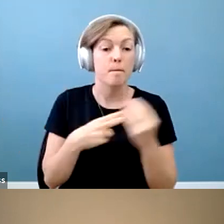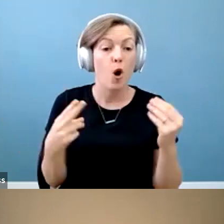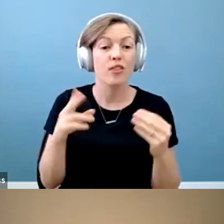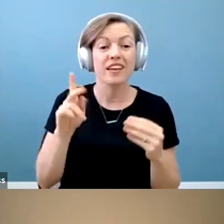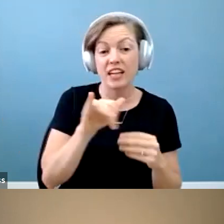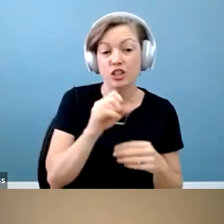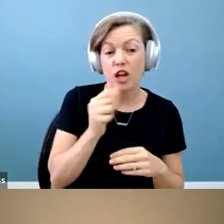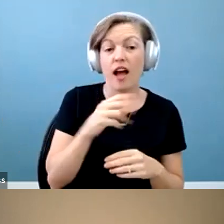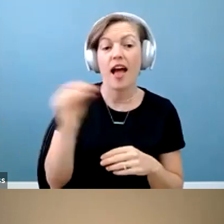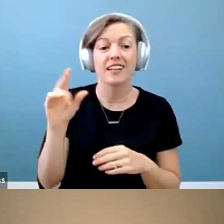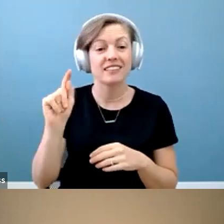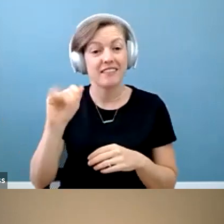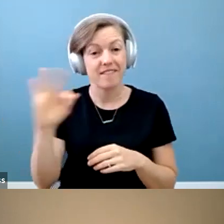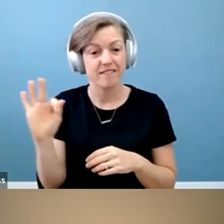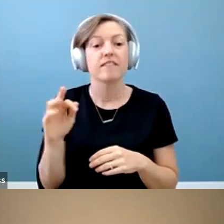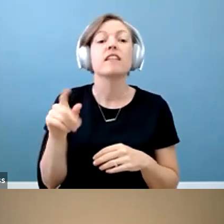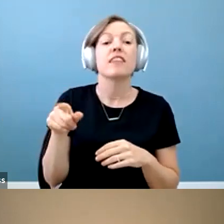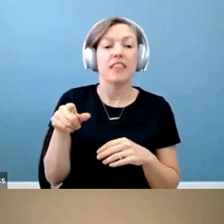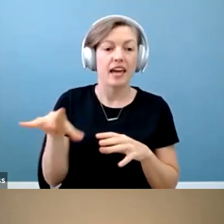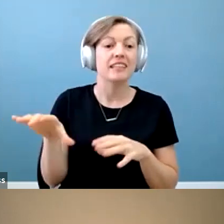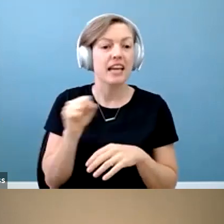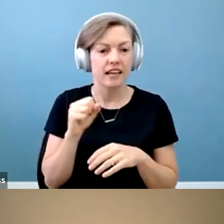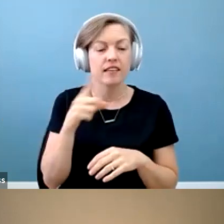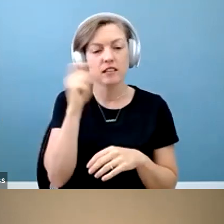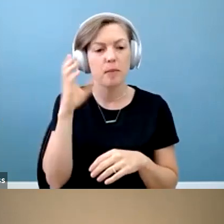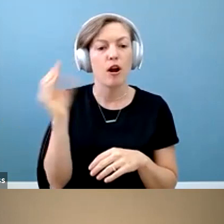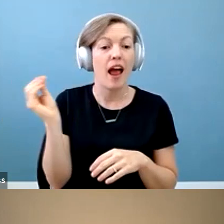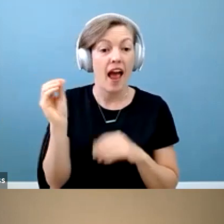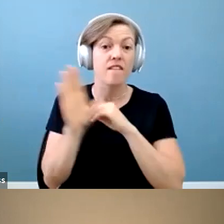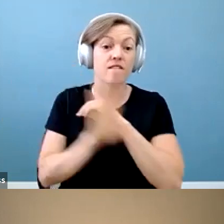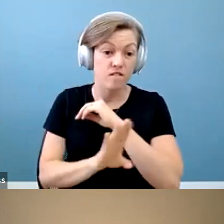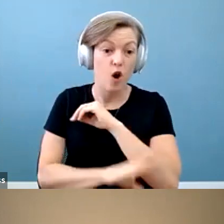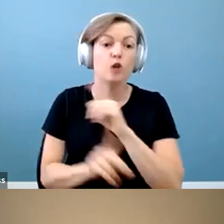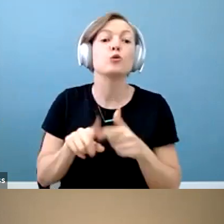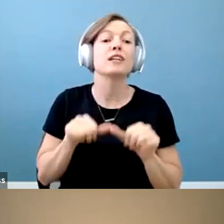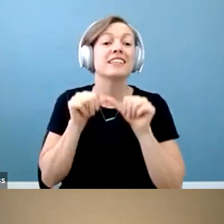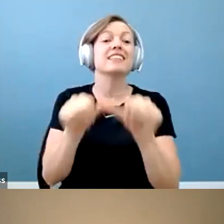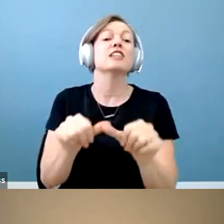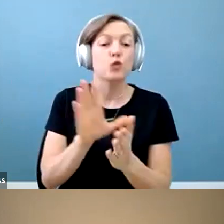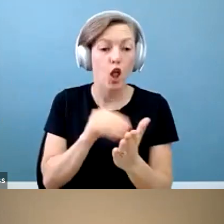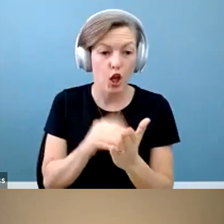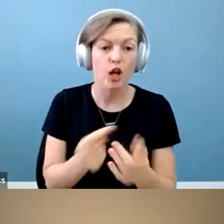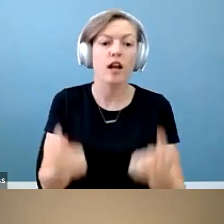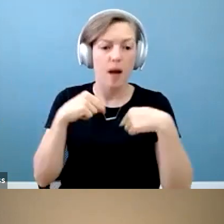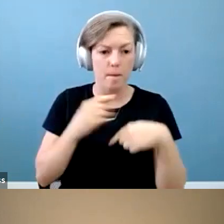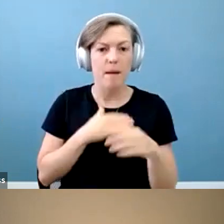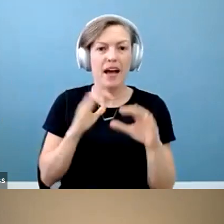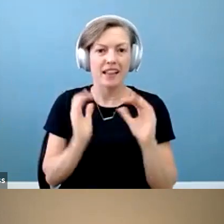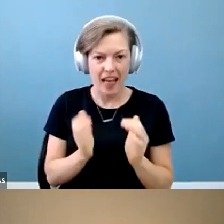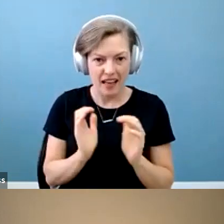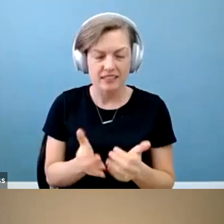Keisha and Tiff has taken the summer and the fall to continue to learn. They've come to my classes,